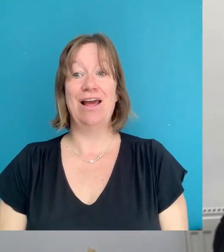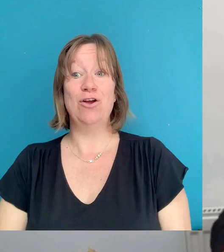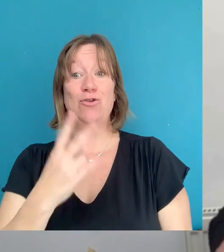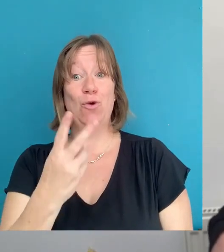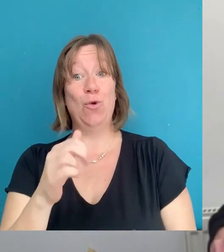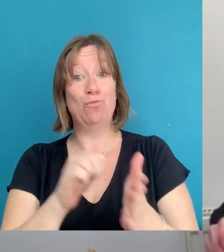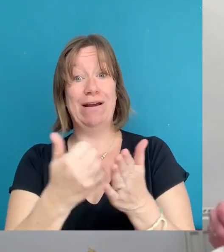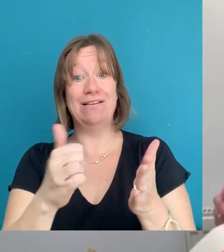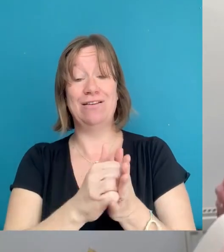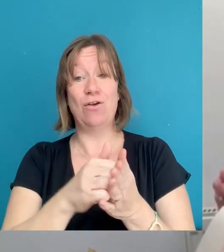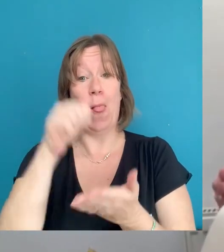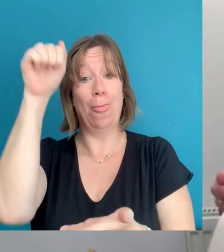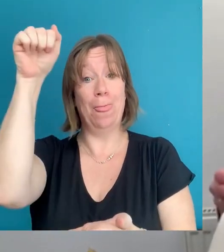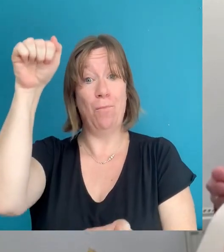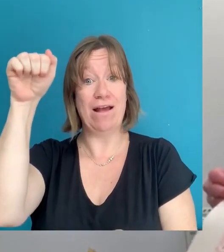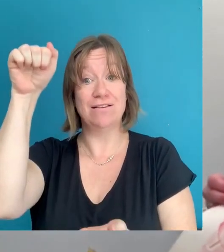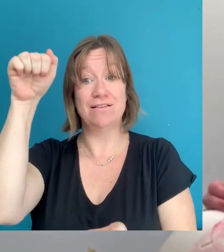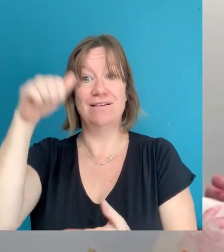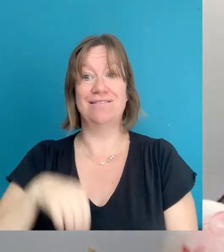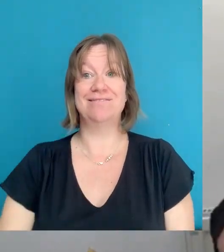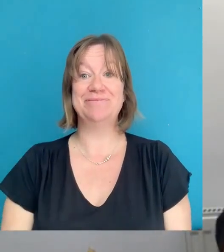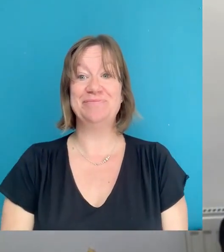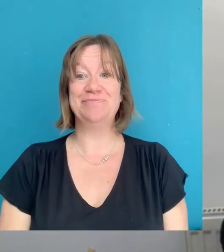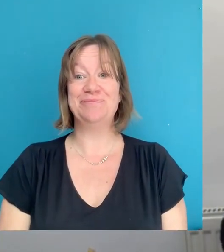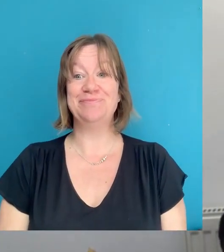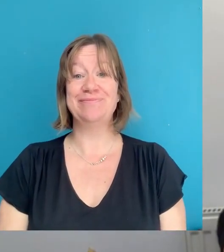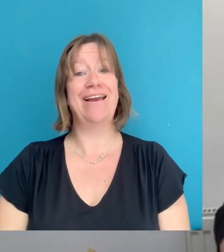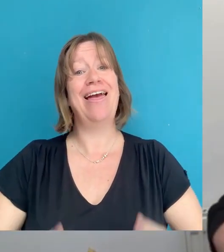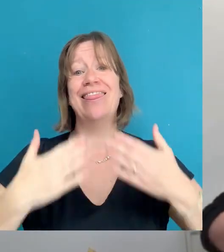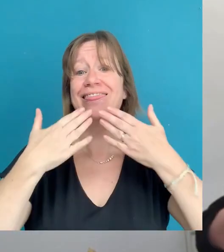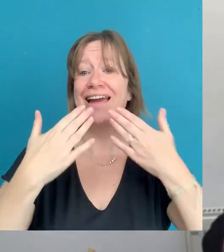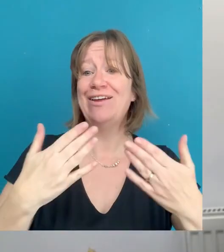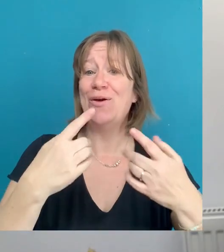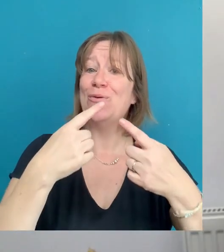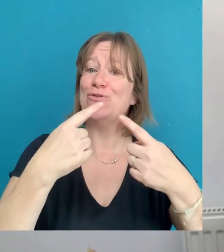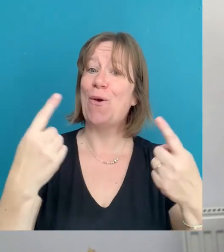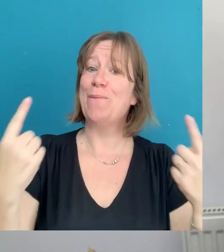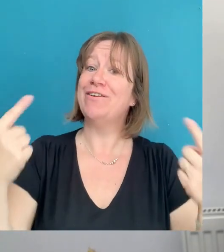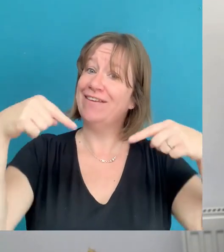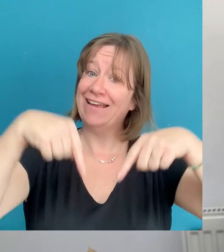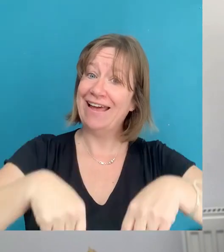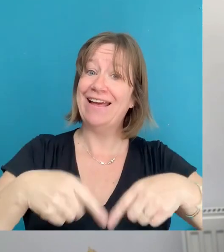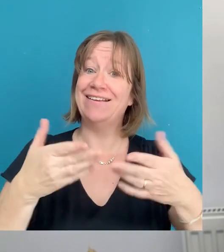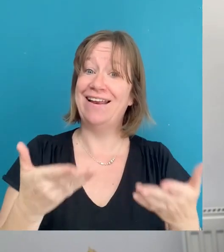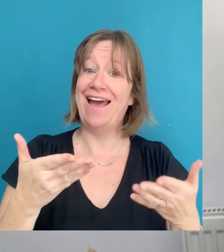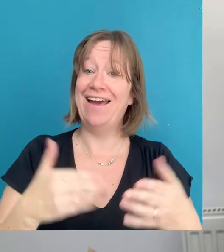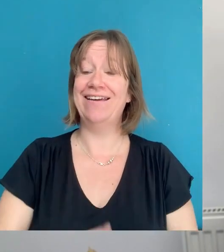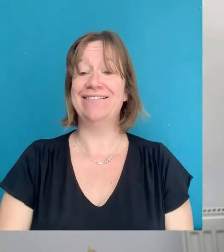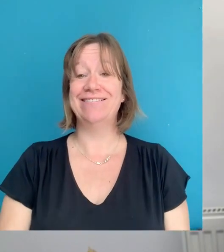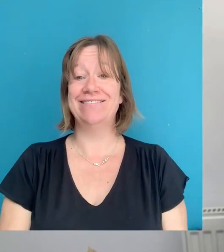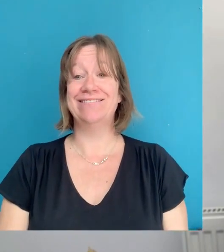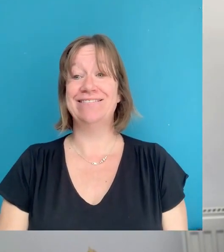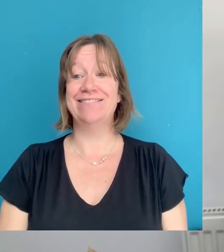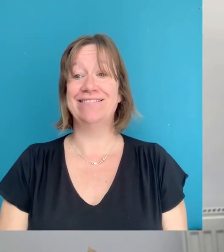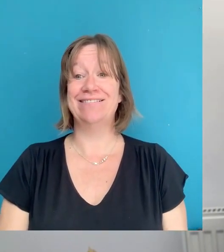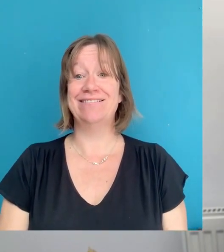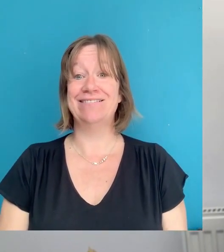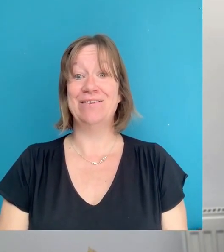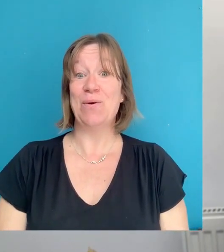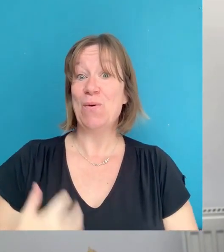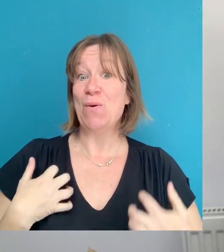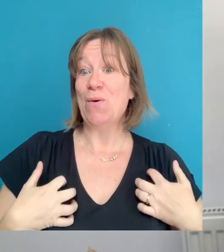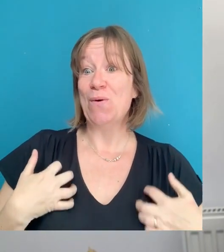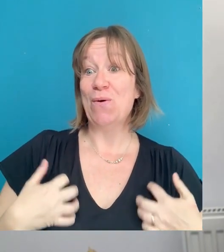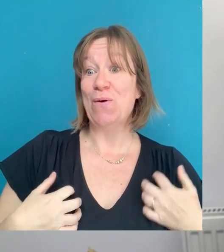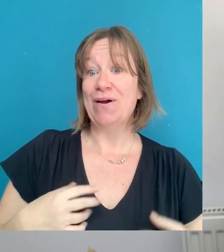then two prints on the press. So thank you so much for joining me today,